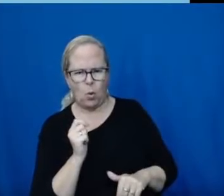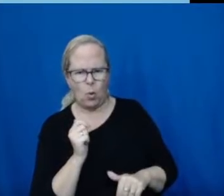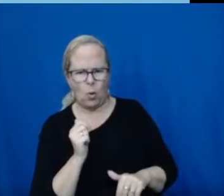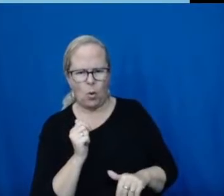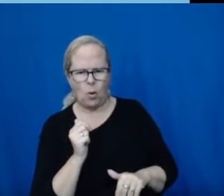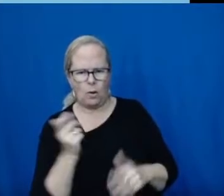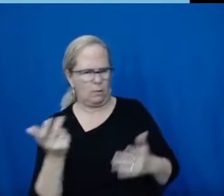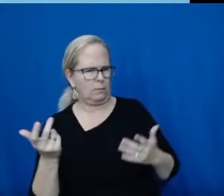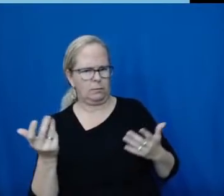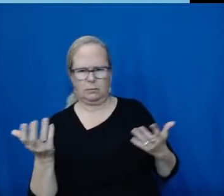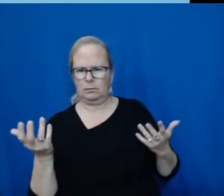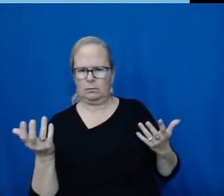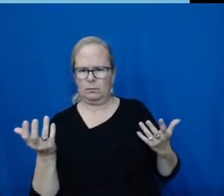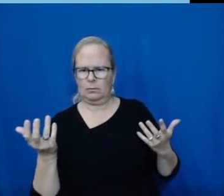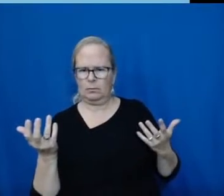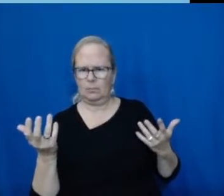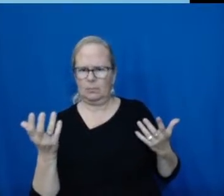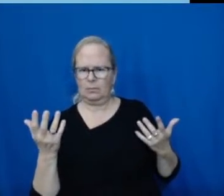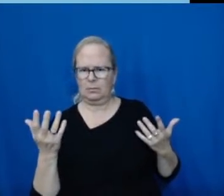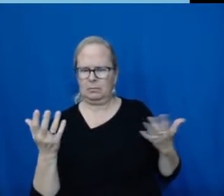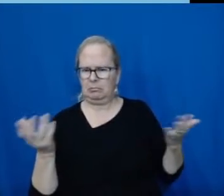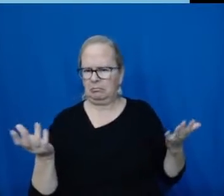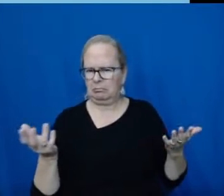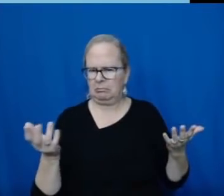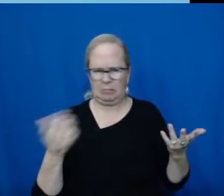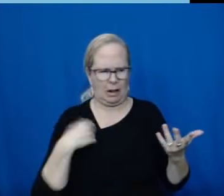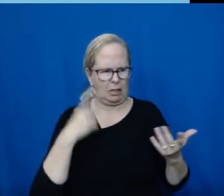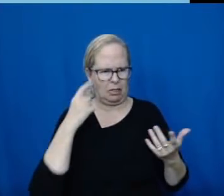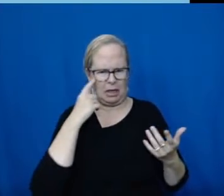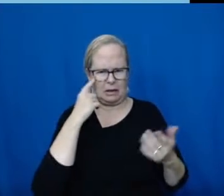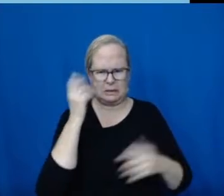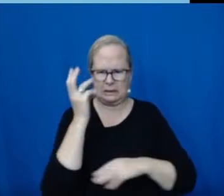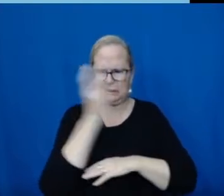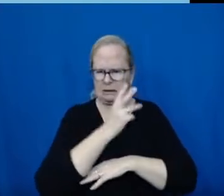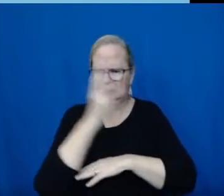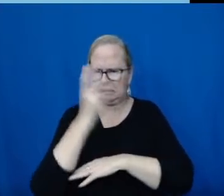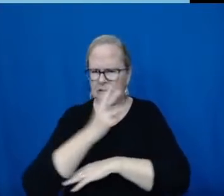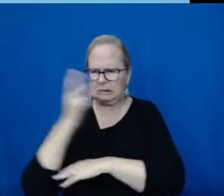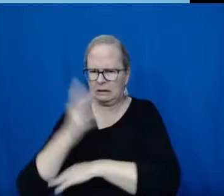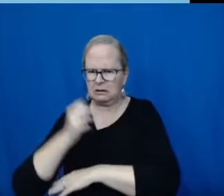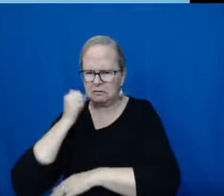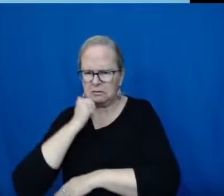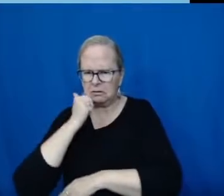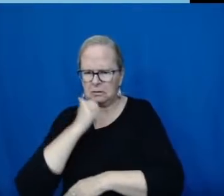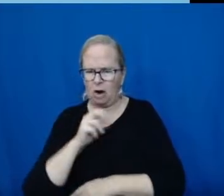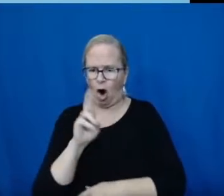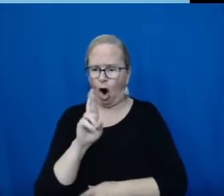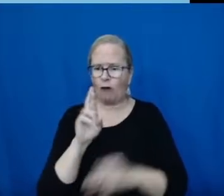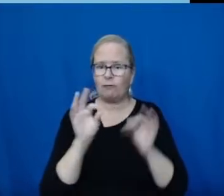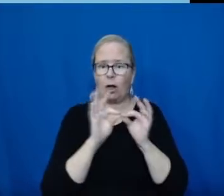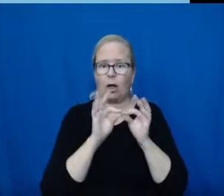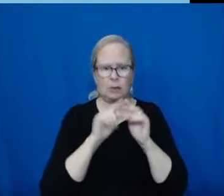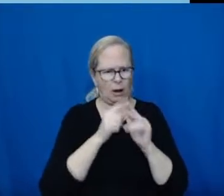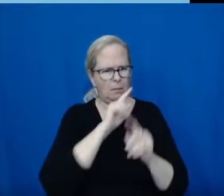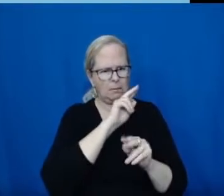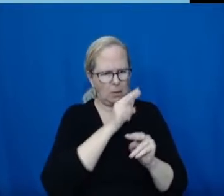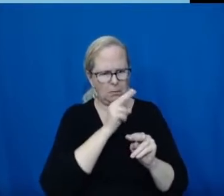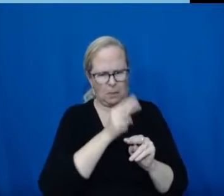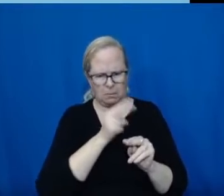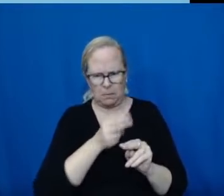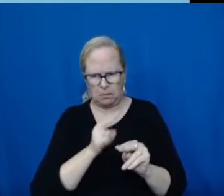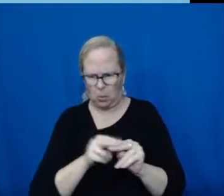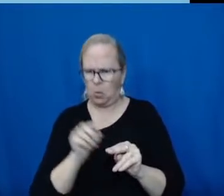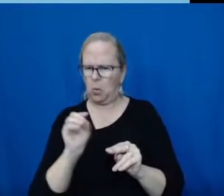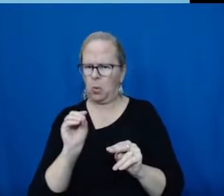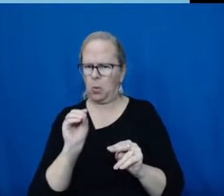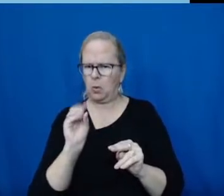and the R value was 0.66. But the mistake we made, we reopened too early. So had we not